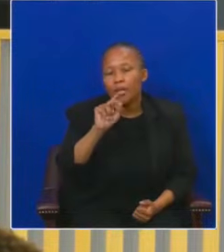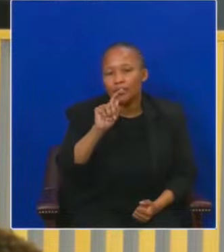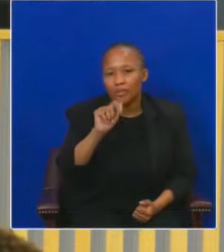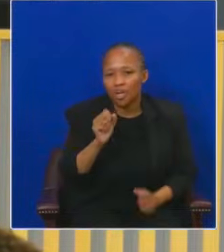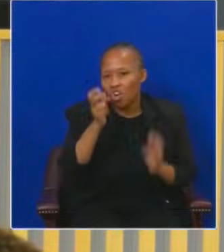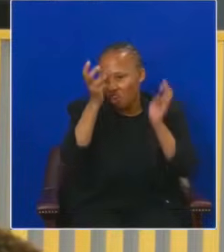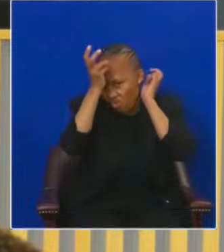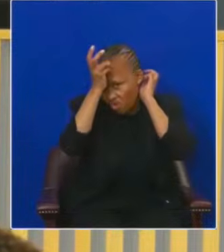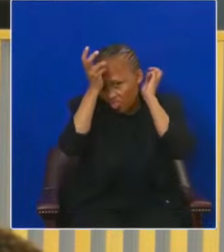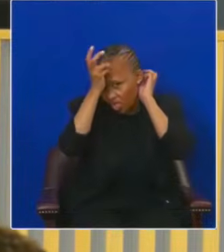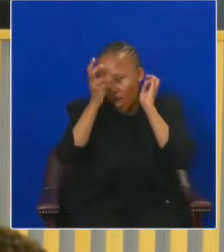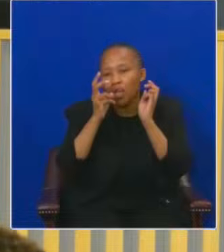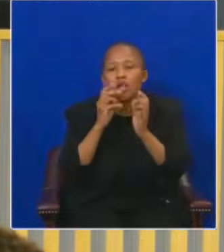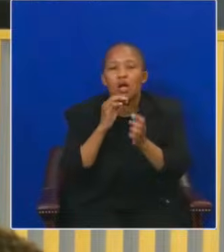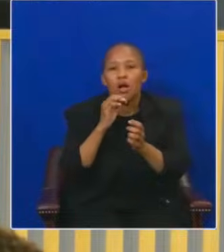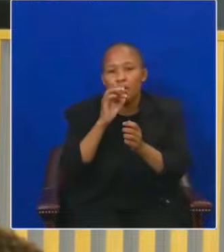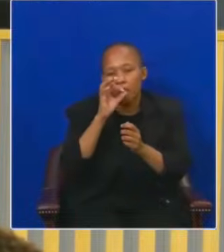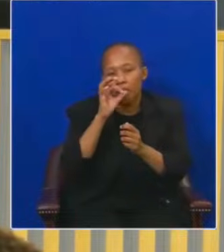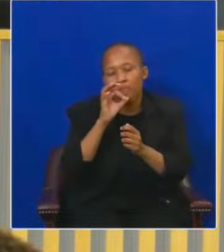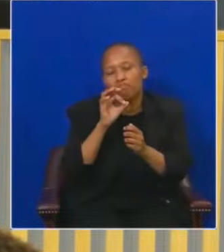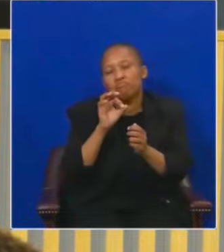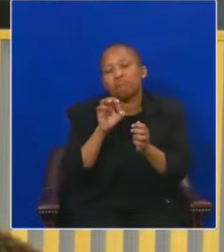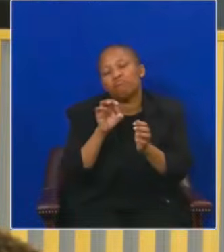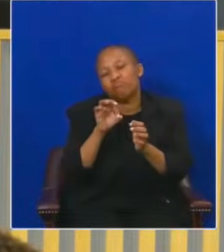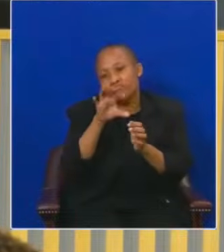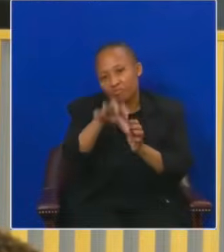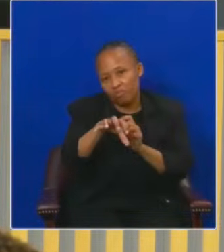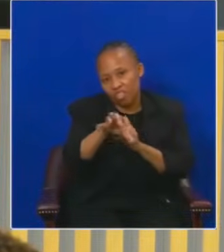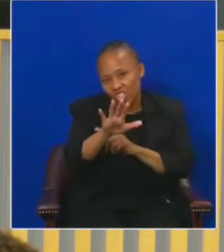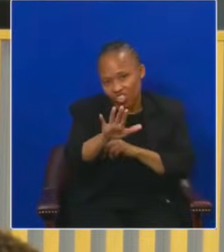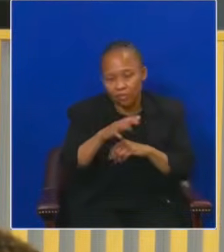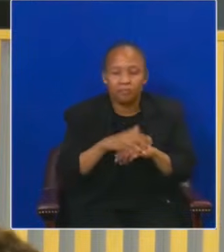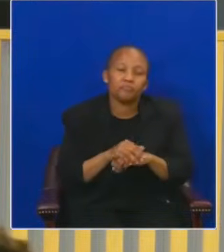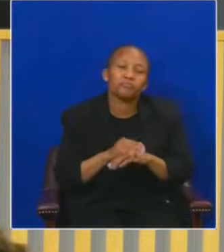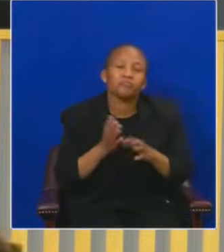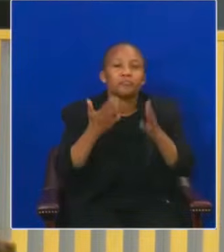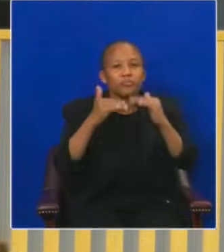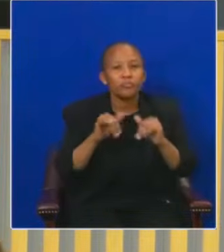On the 12th of December,